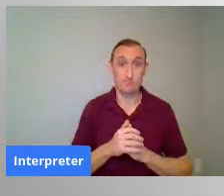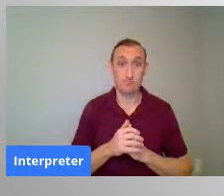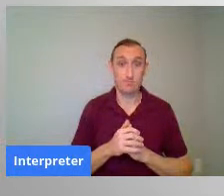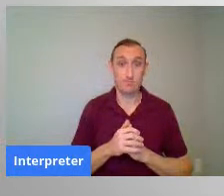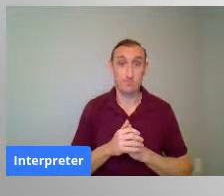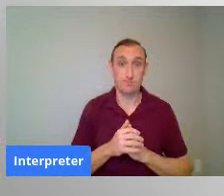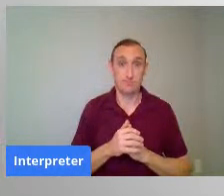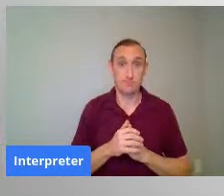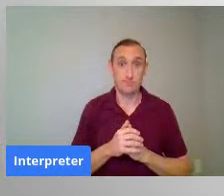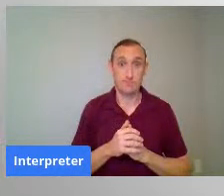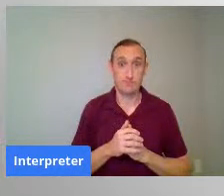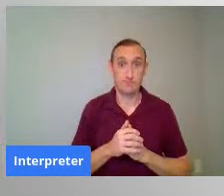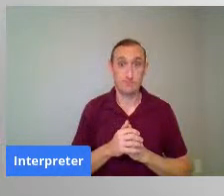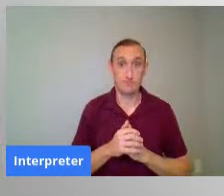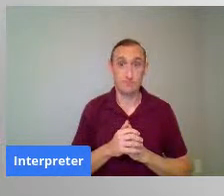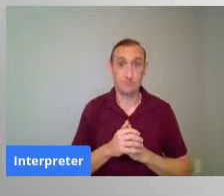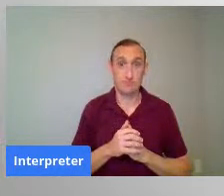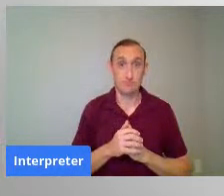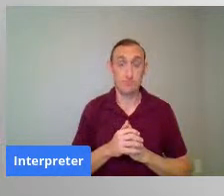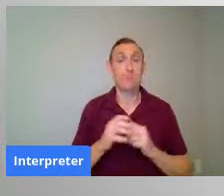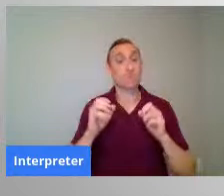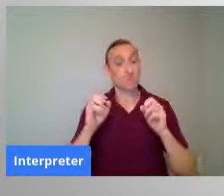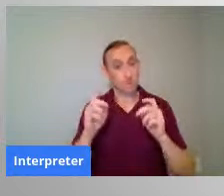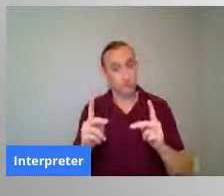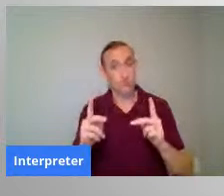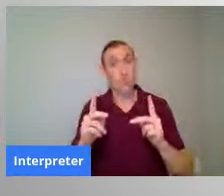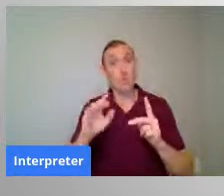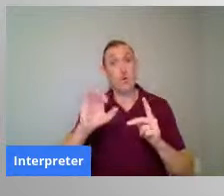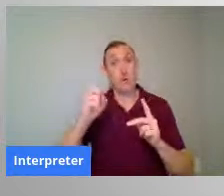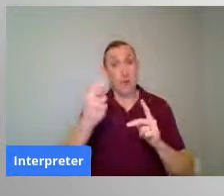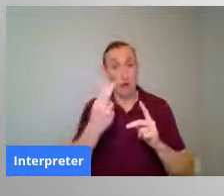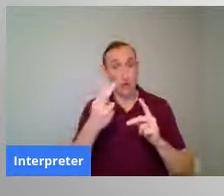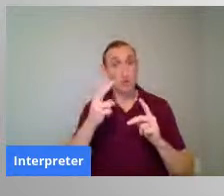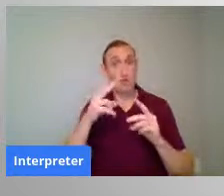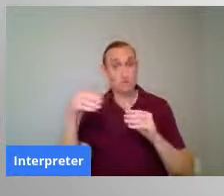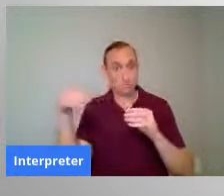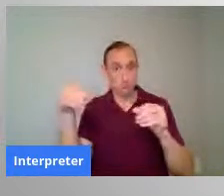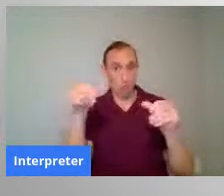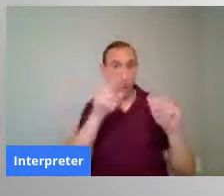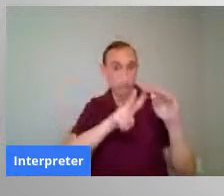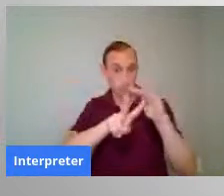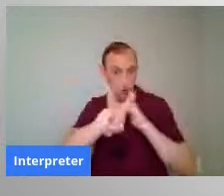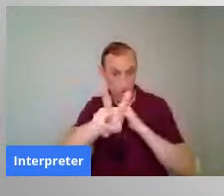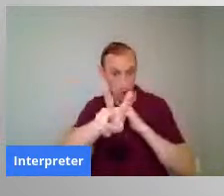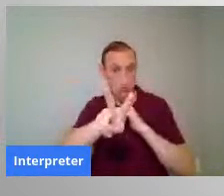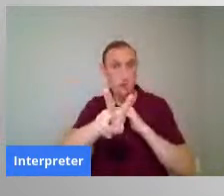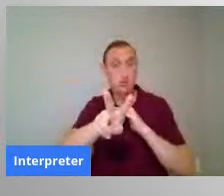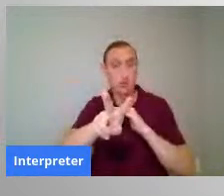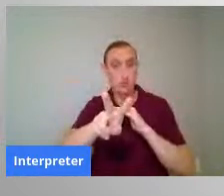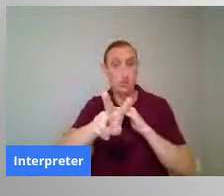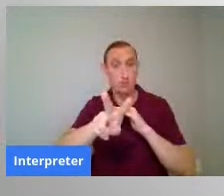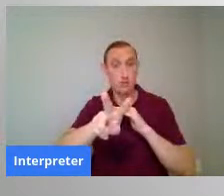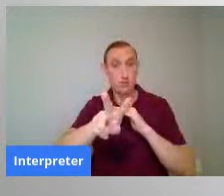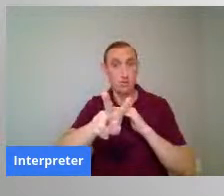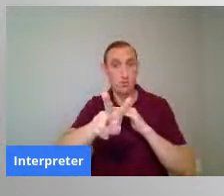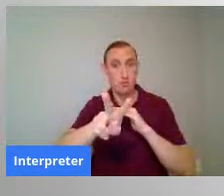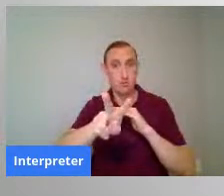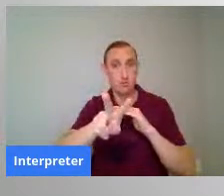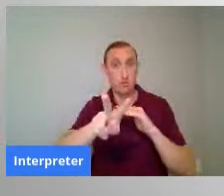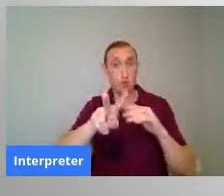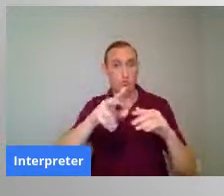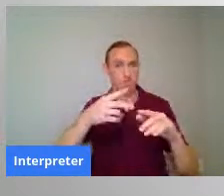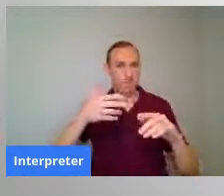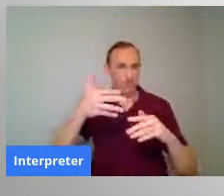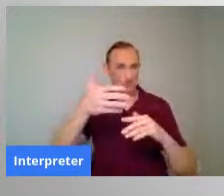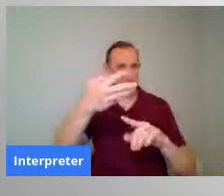flow projection. And as of the end of December, so exactly 6 months or halfway through the fiscal